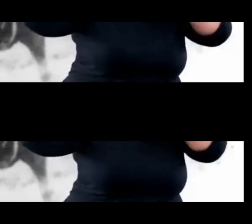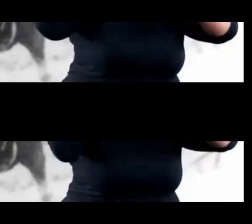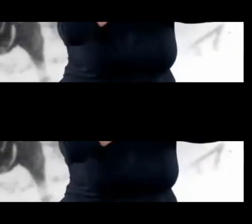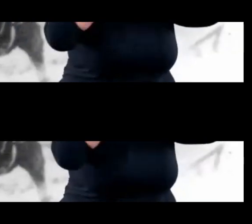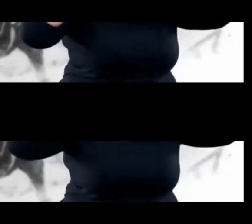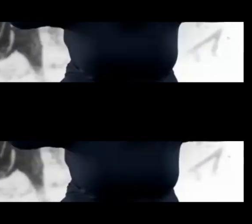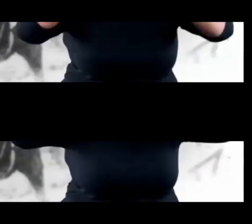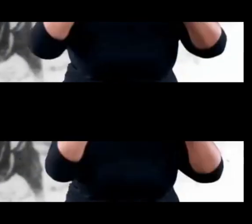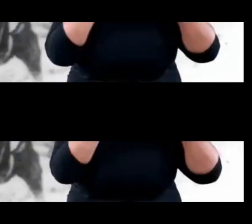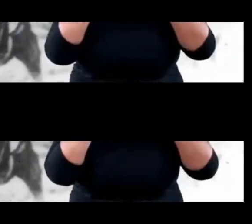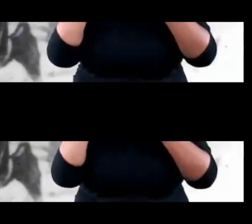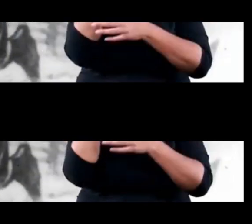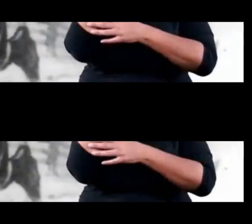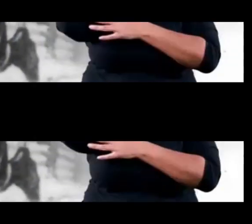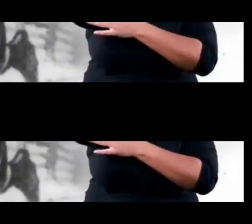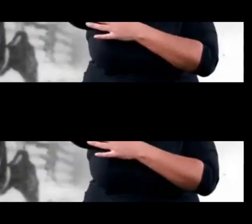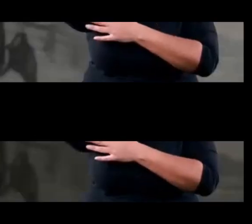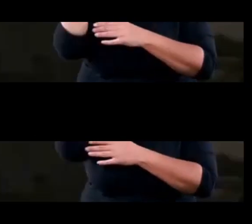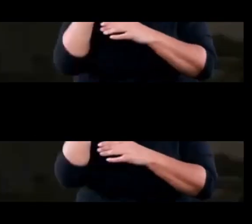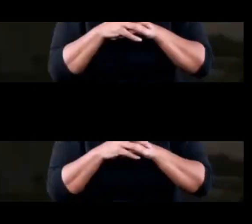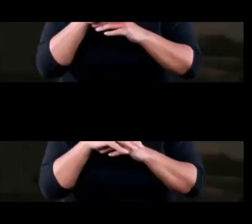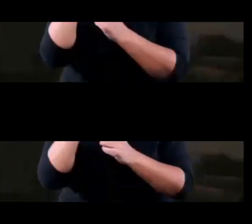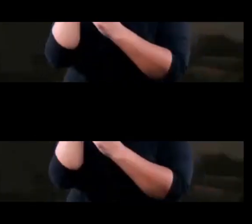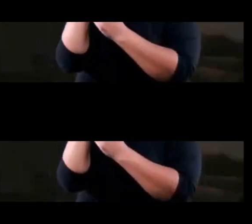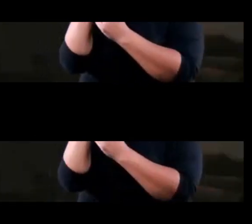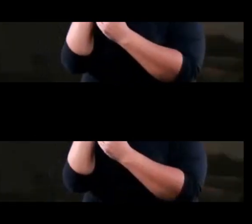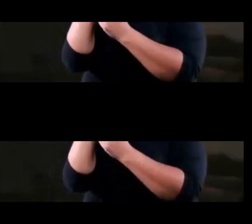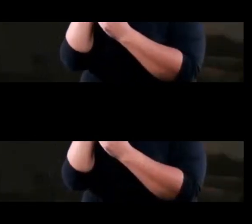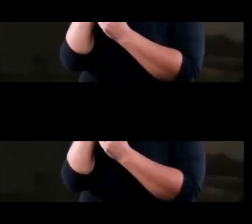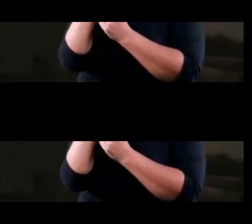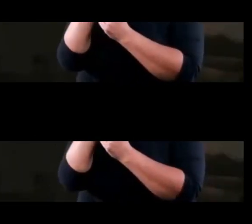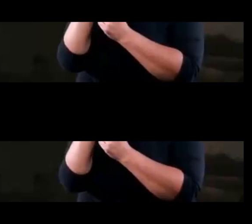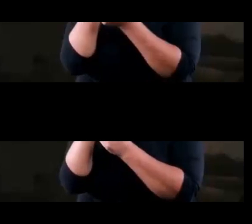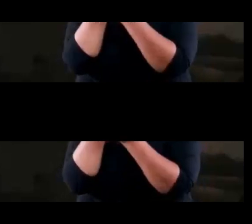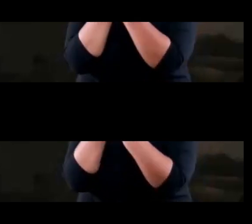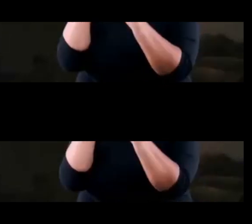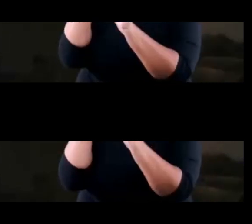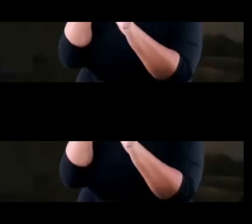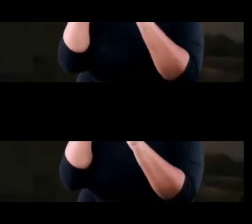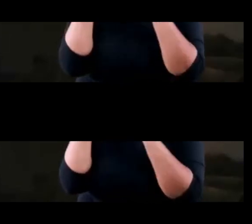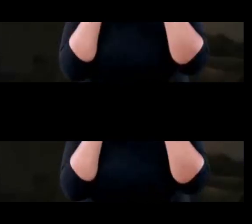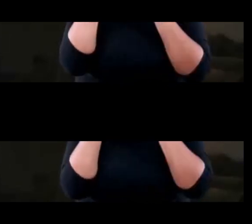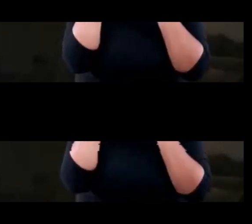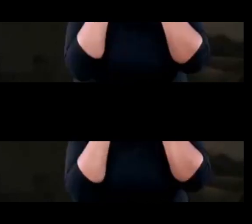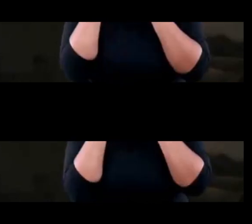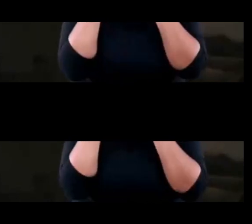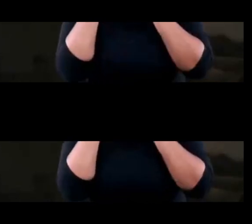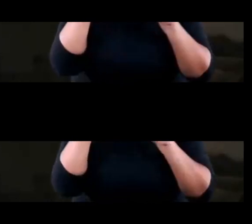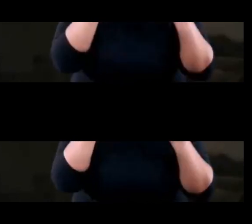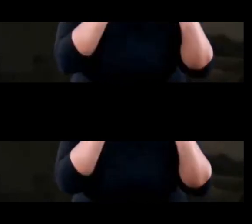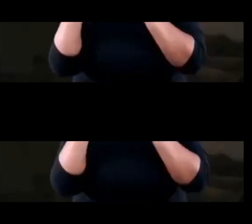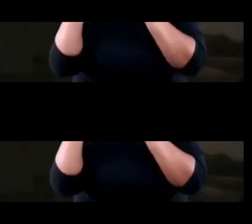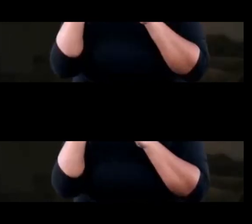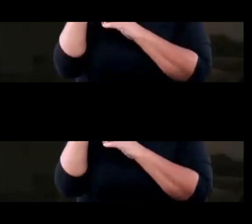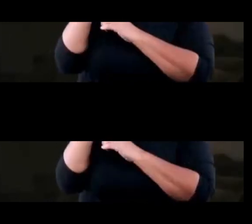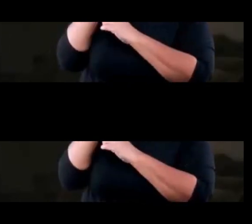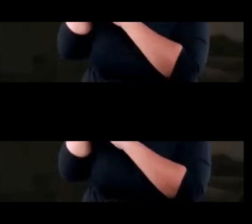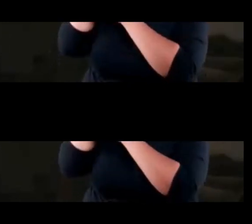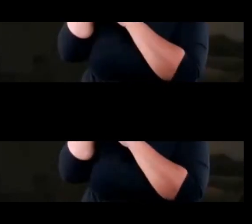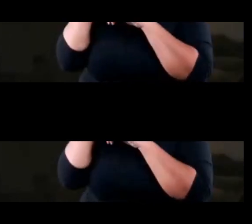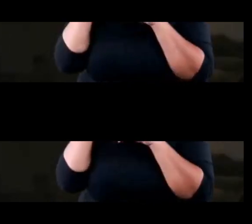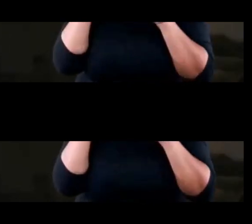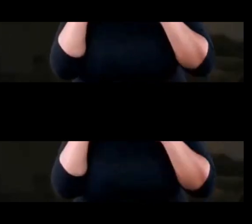American Revolution. The Sons of Liberty disguised themselves by painting their faces and dressing as